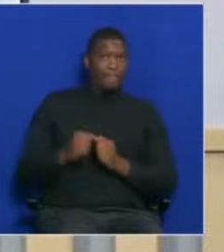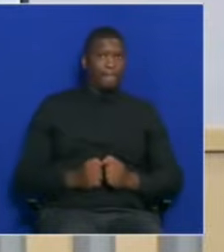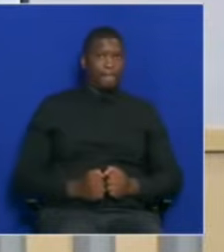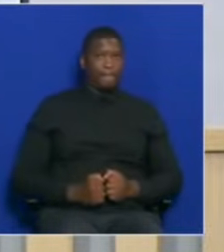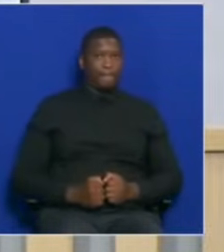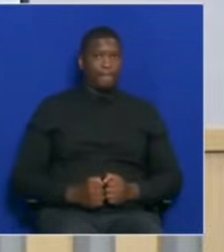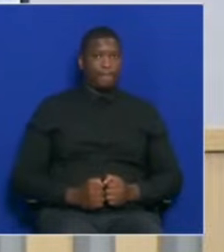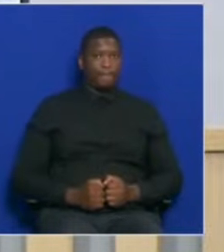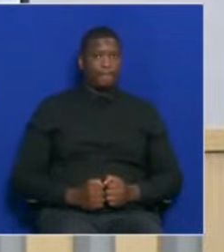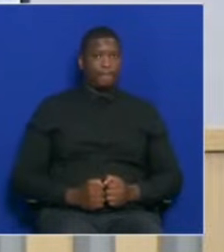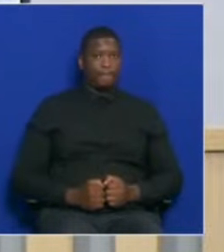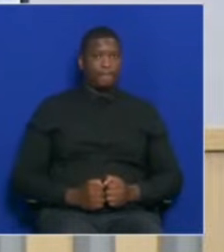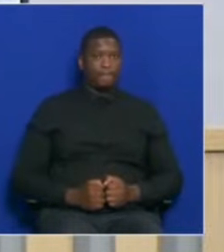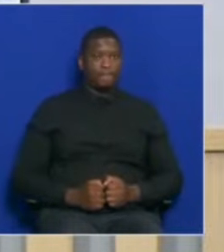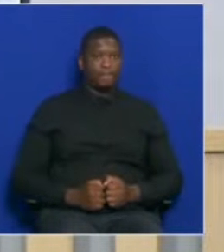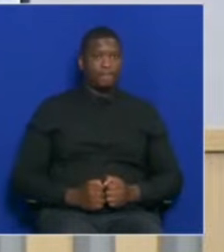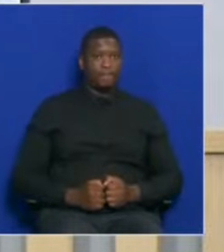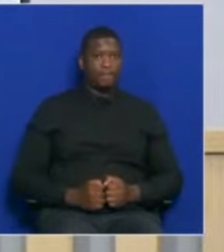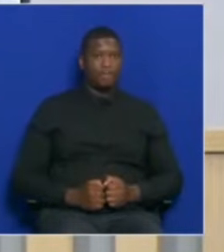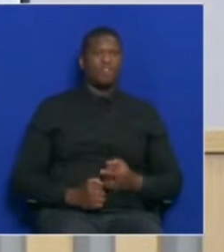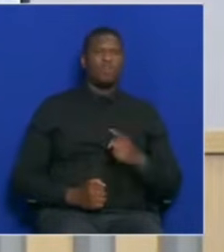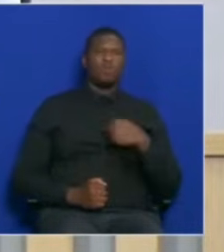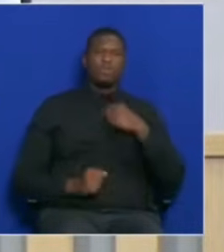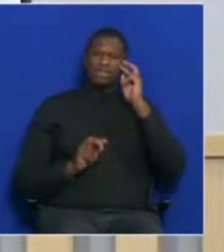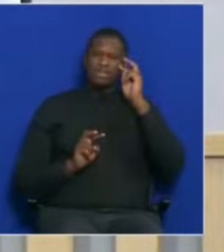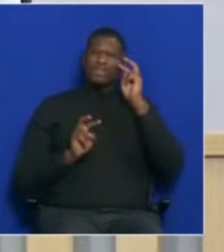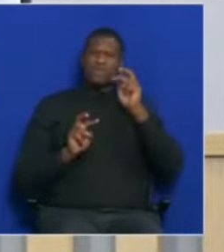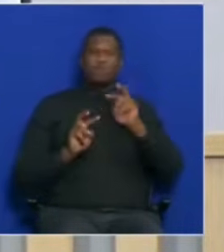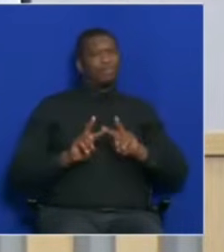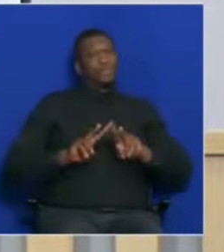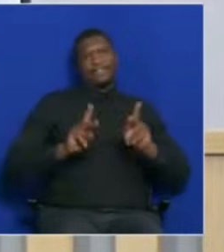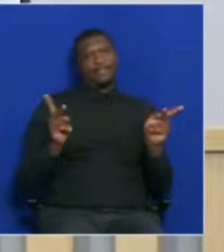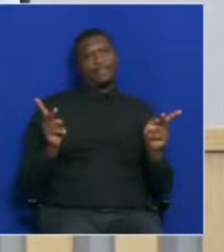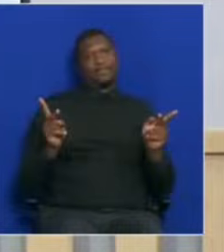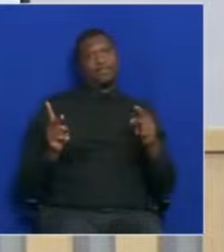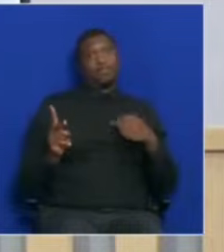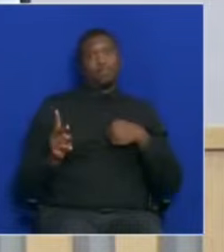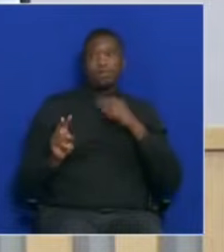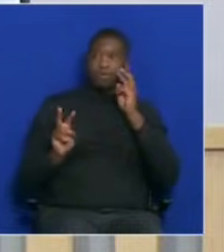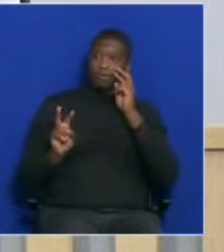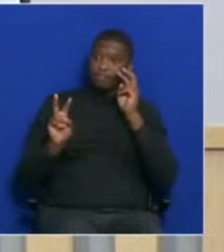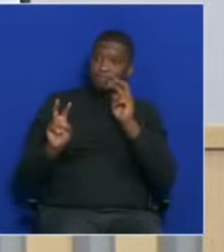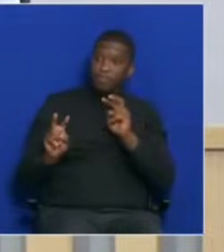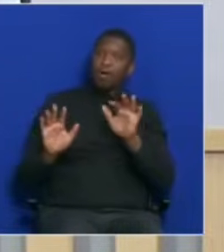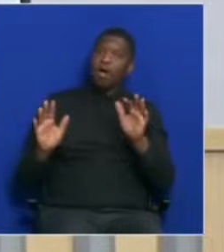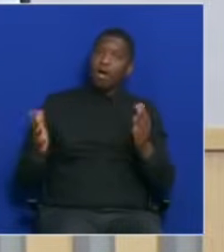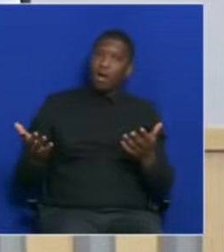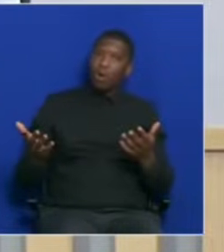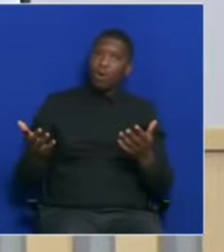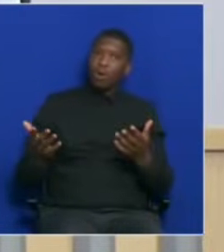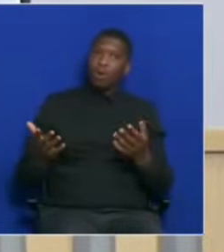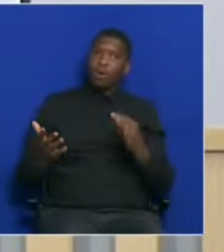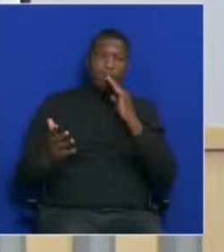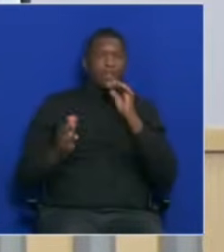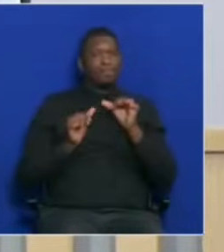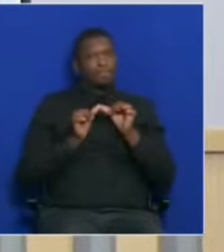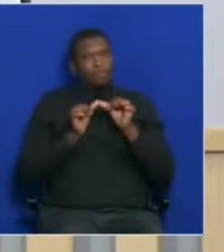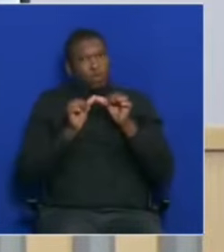I did not look at it that way. I looked at it as taking further that